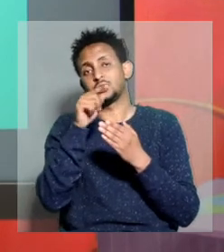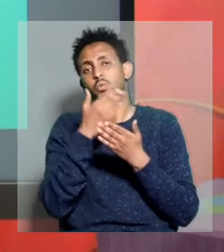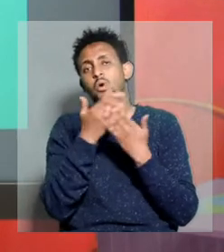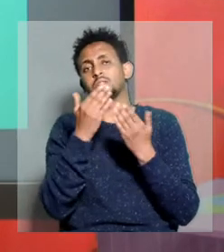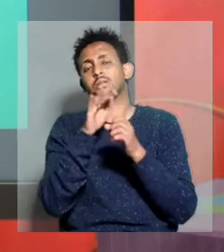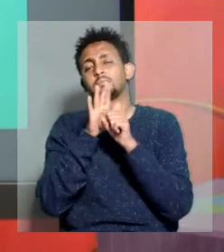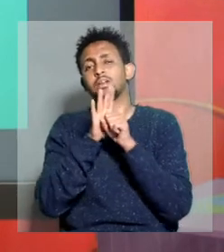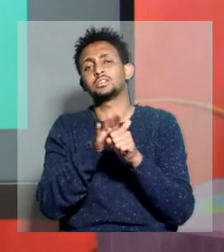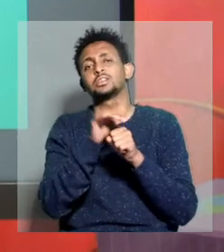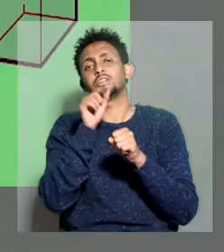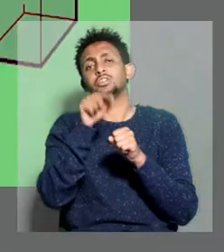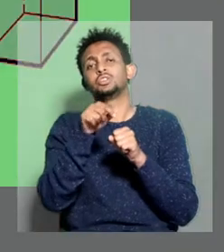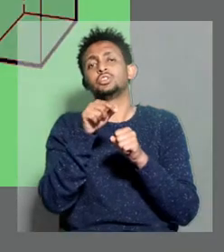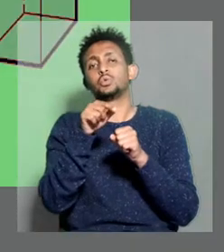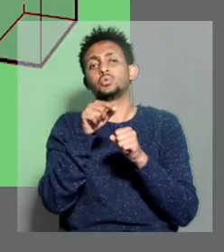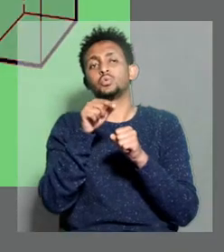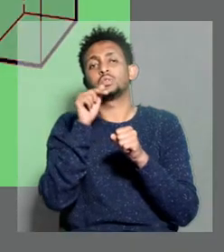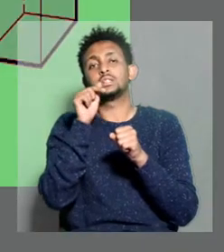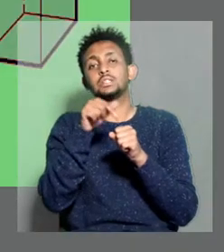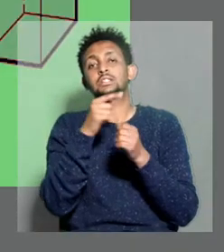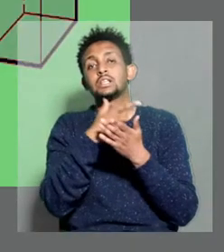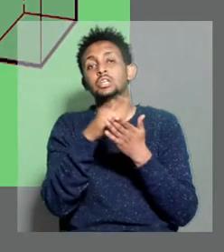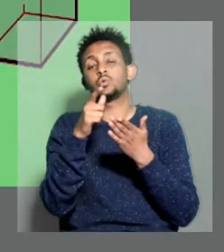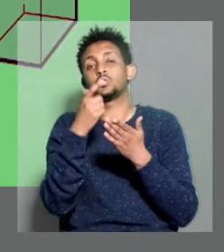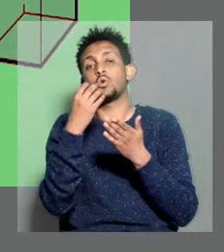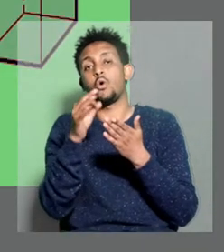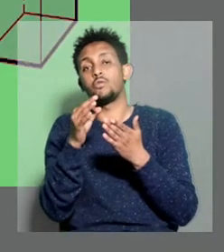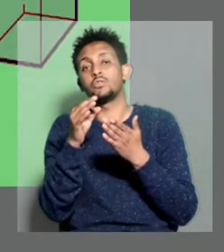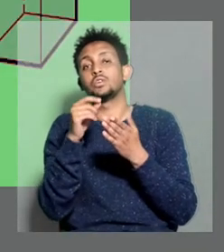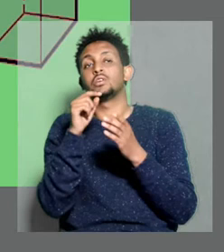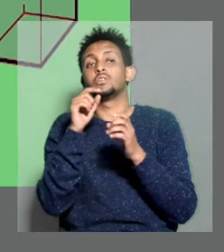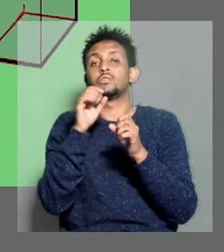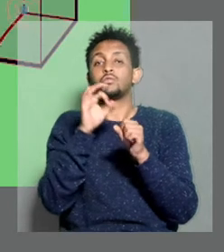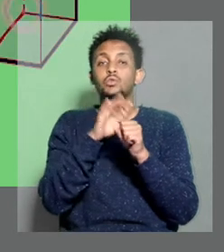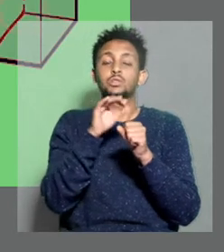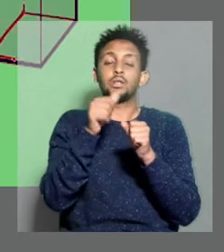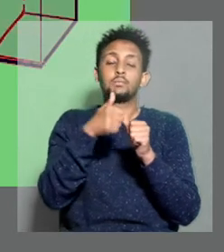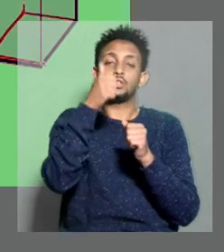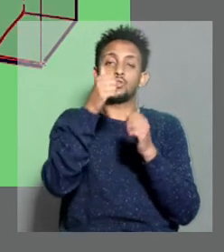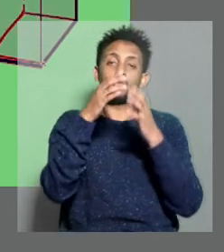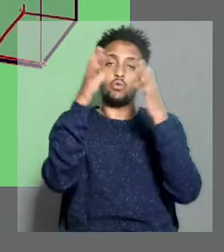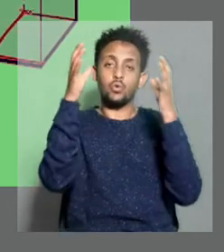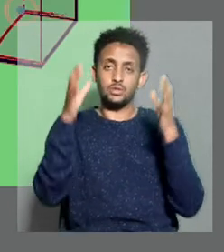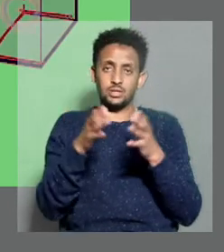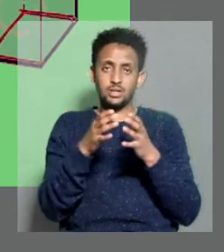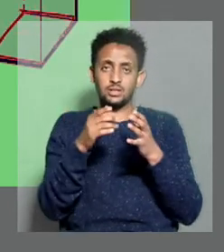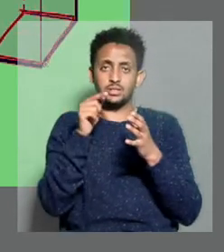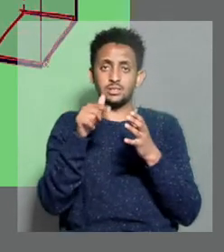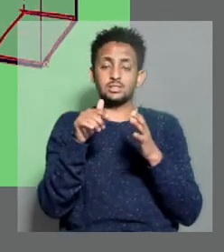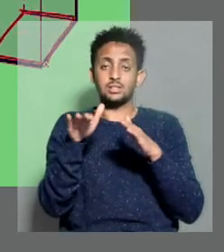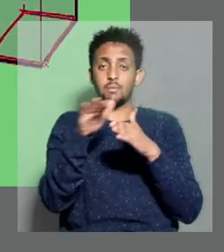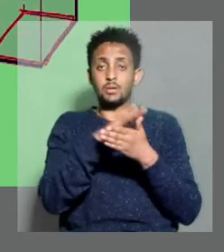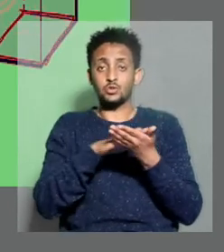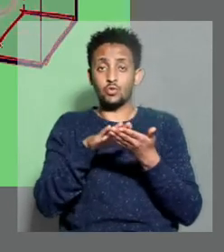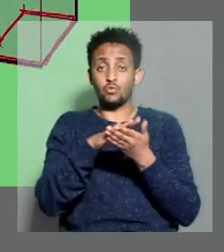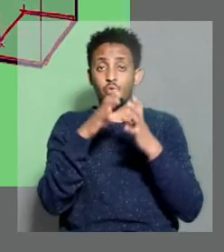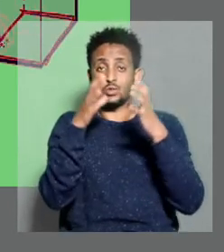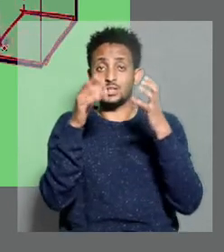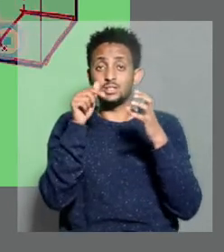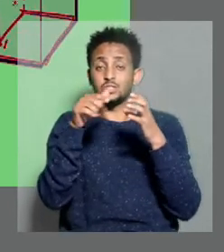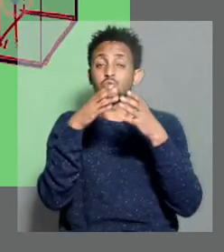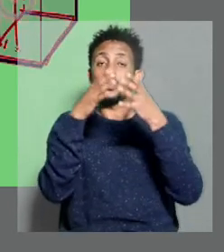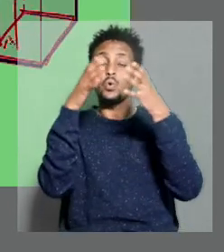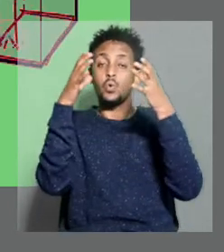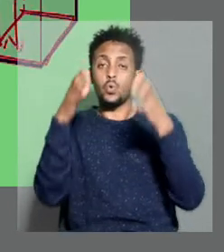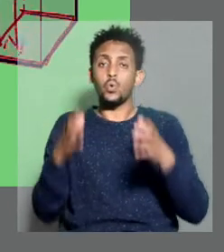is the pressure exerted due to this liquid or fluid at the base of the container. Here you have the base of the container, and at this base